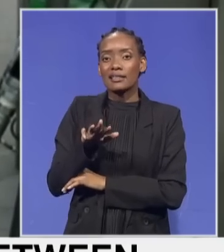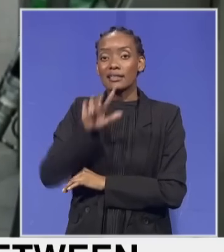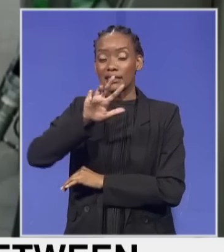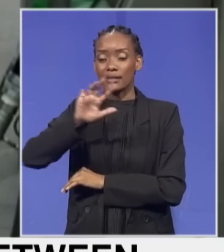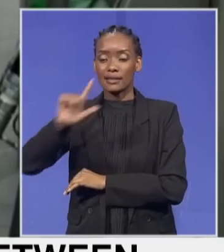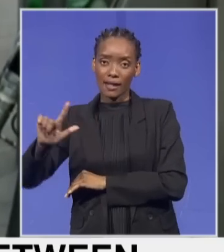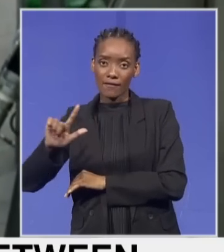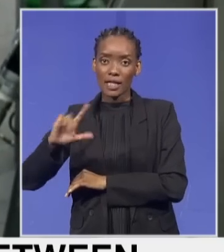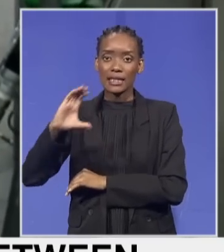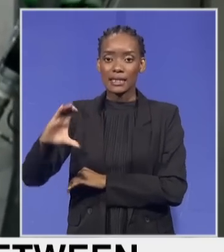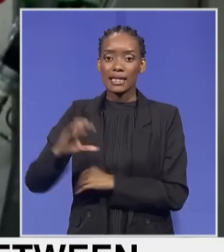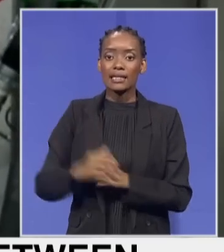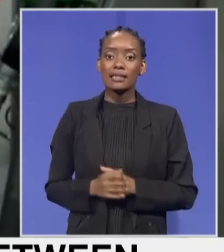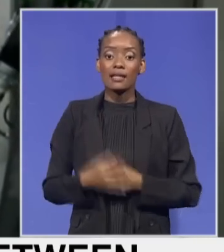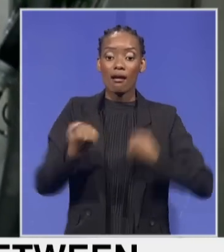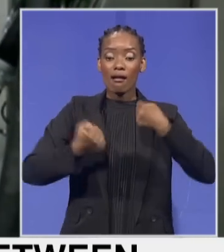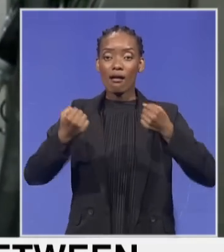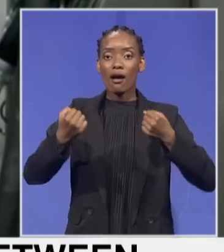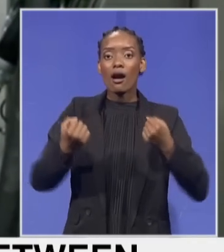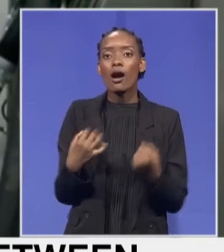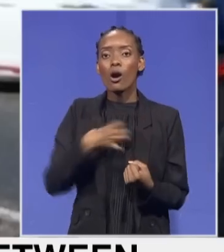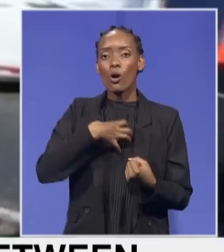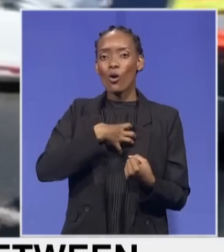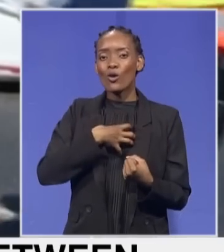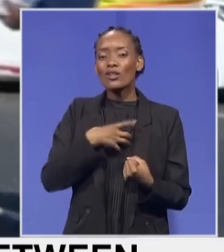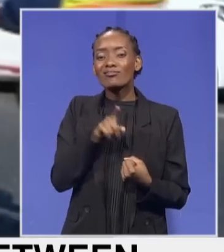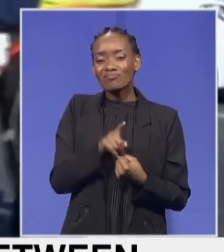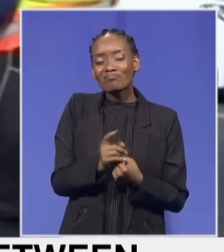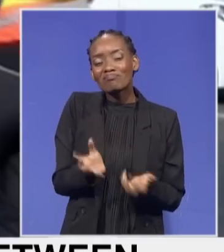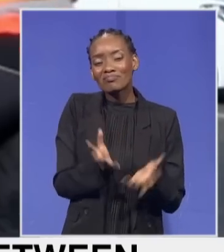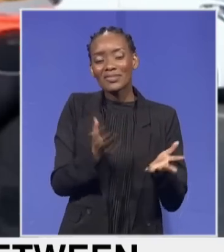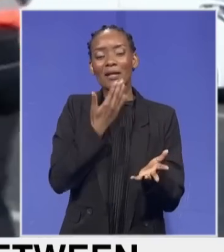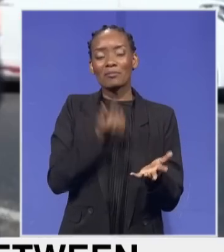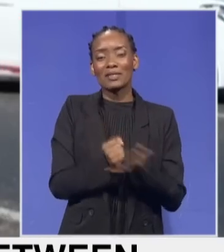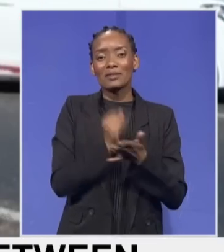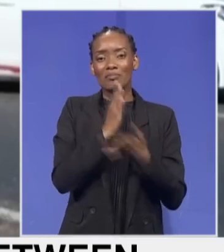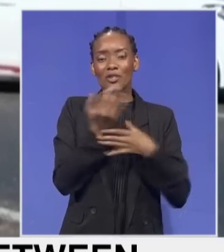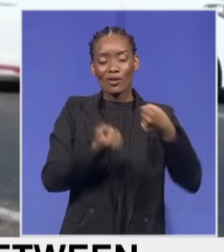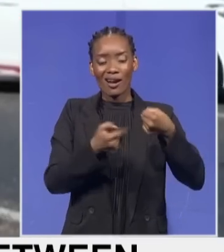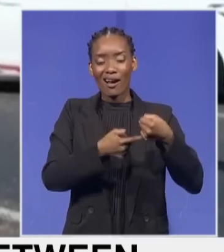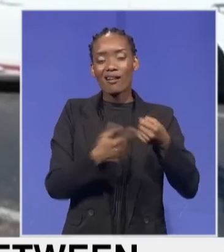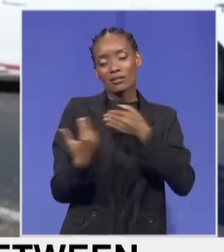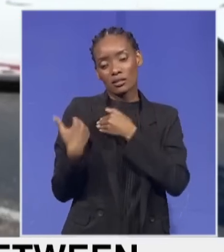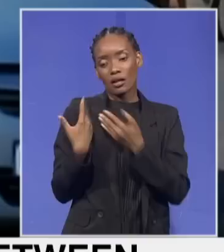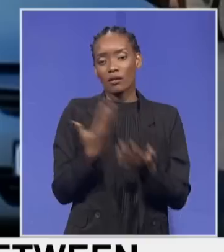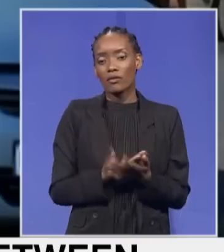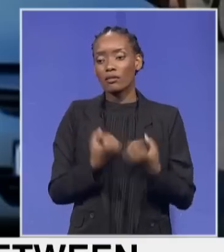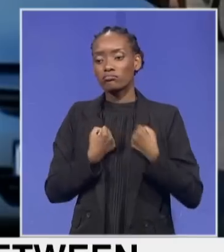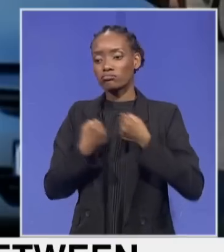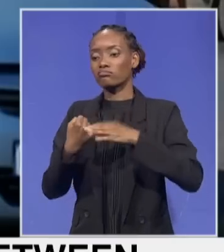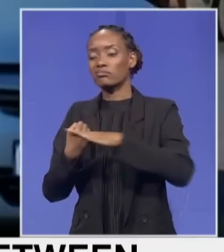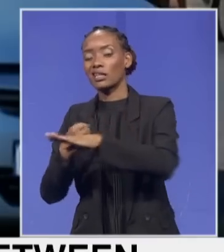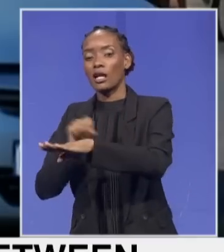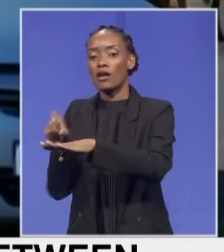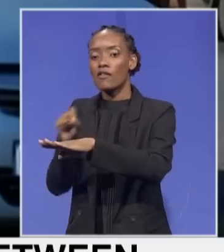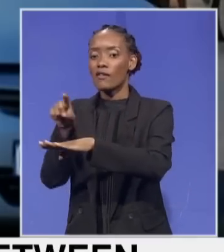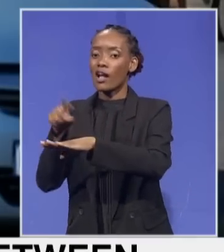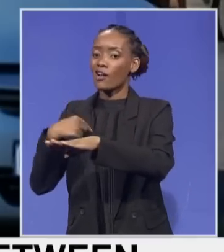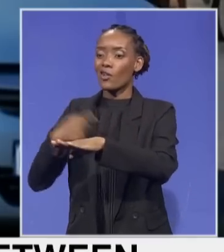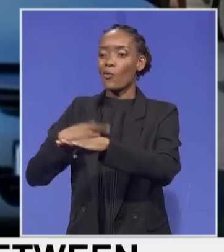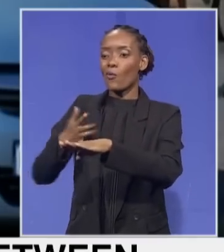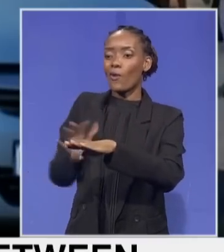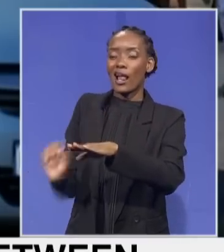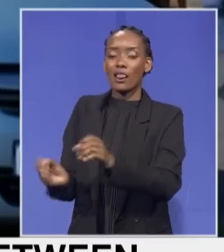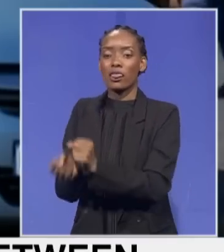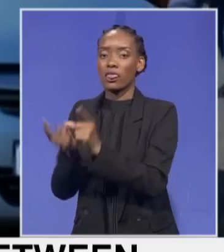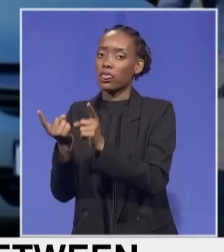are, however, advised to ensure that their vehicles are roadworthy before embarking on their travels to avoid inconveniences that would prevent